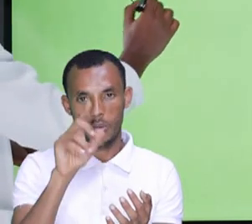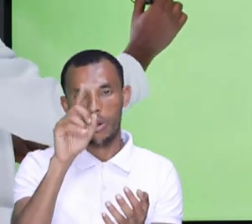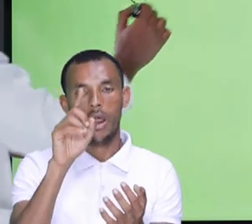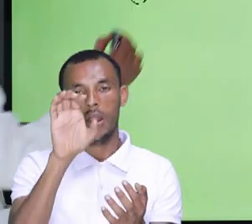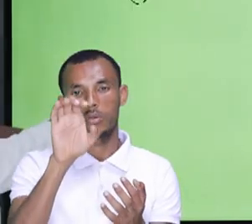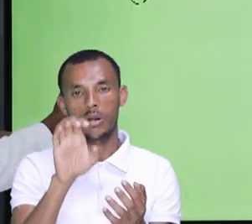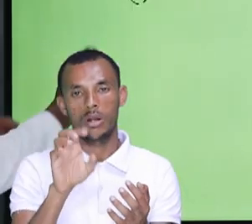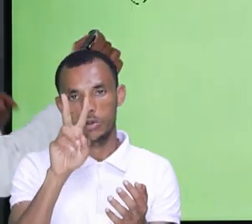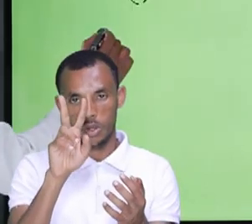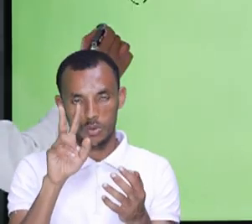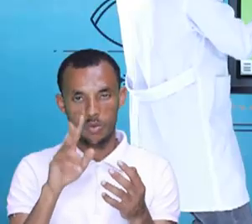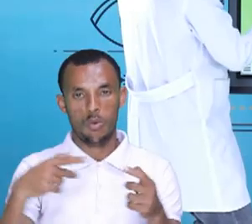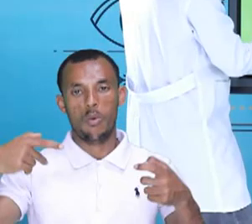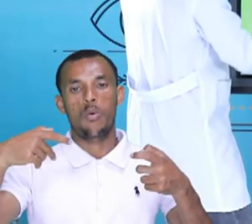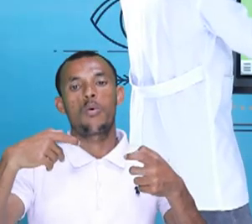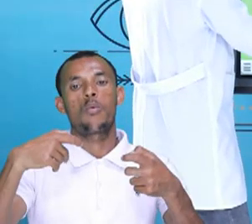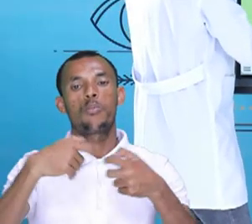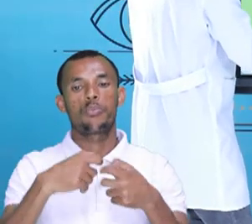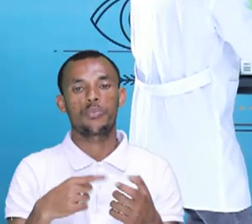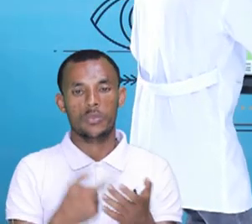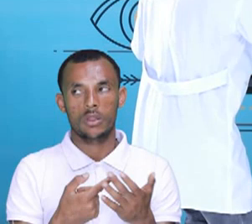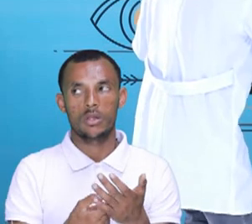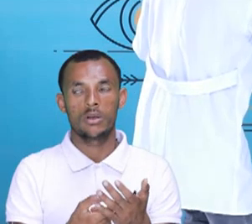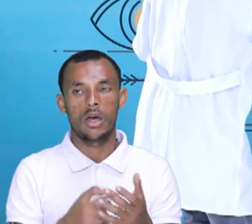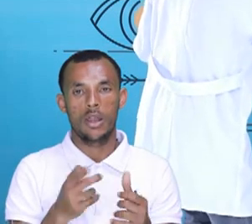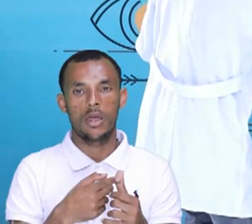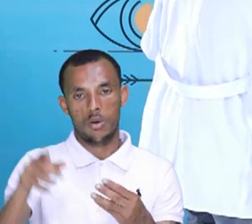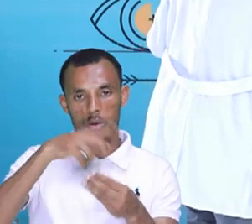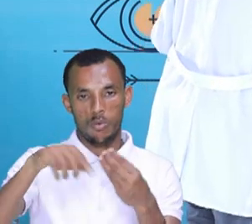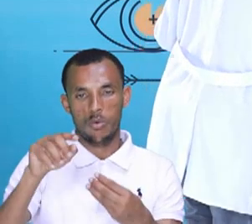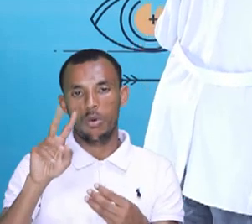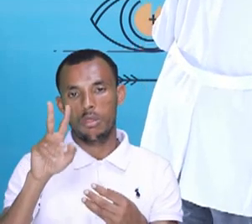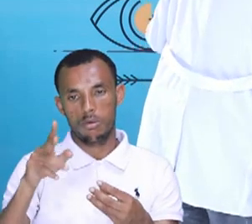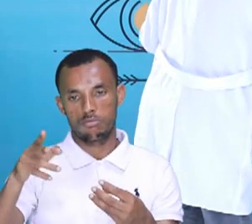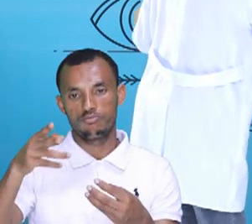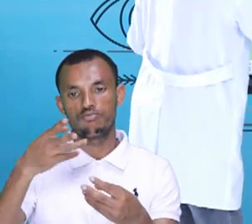formed. This is spherical. This one is dumbbell.